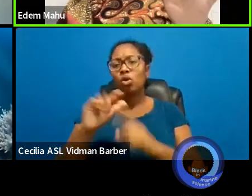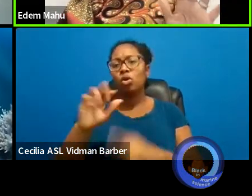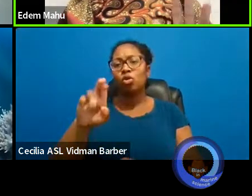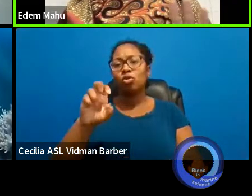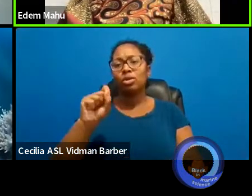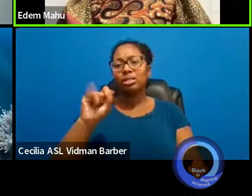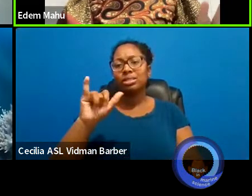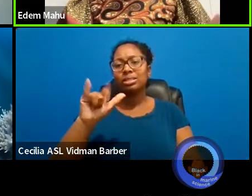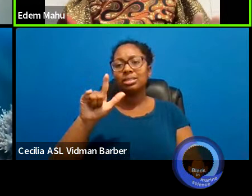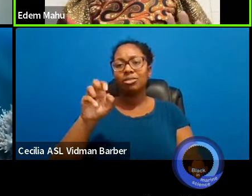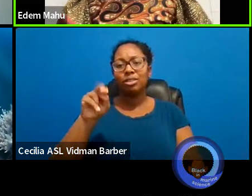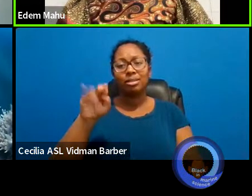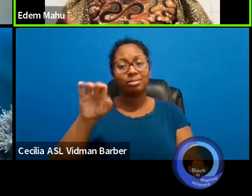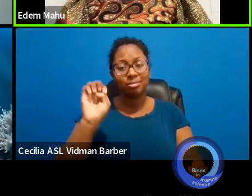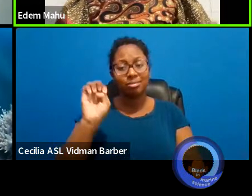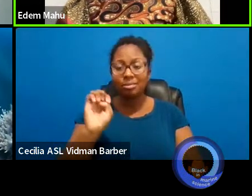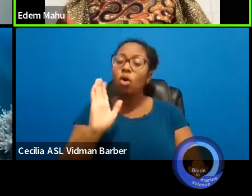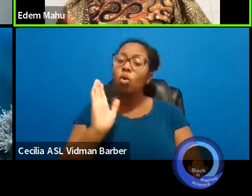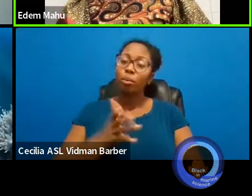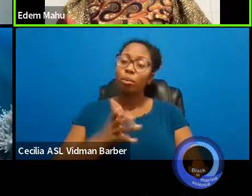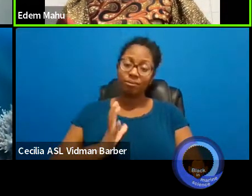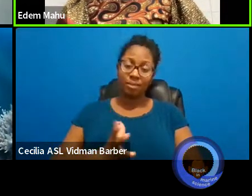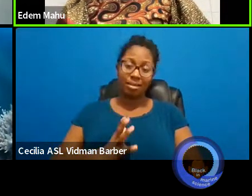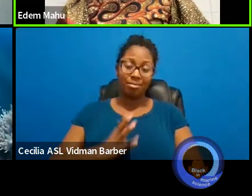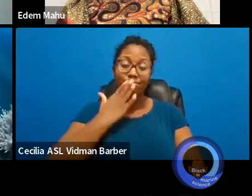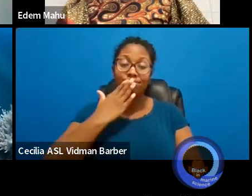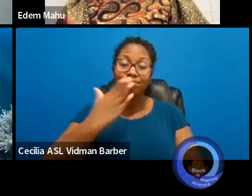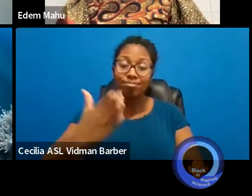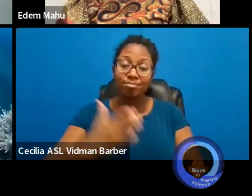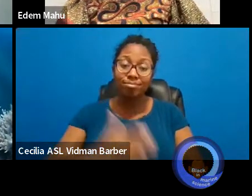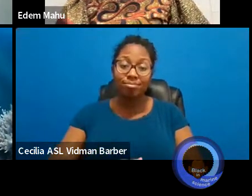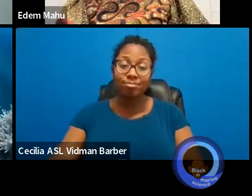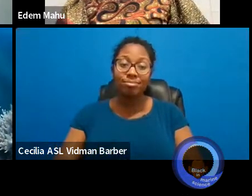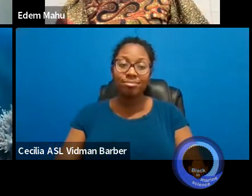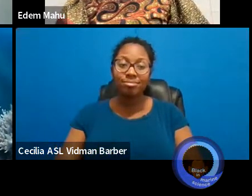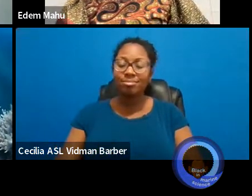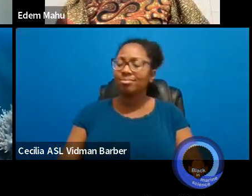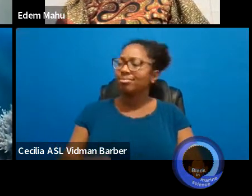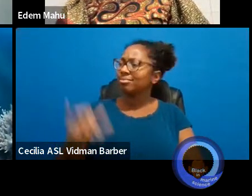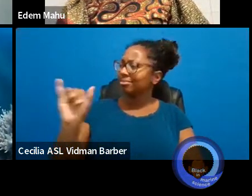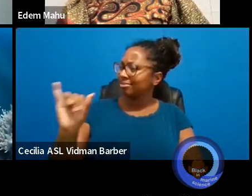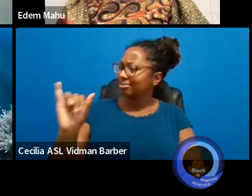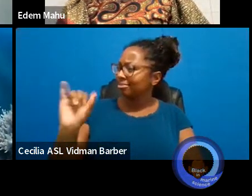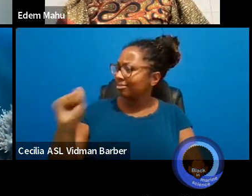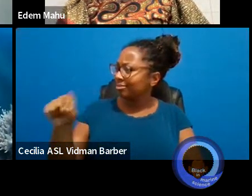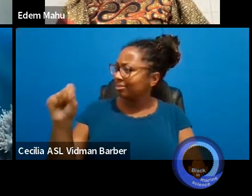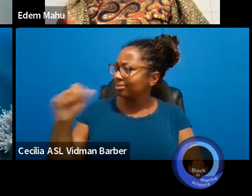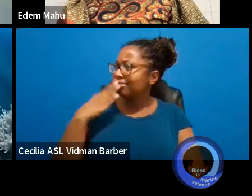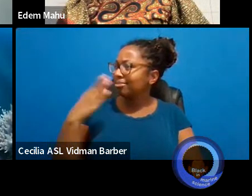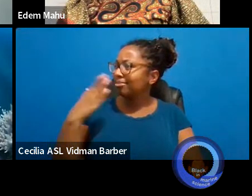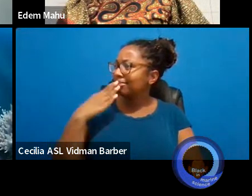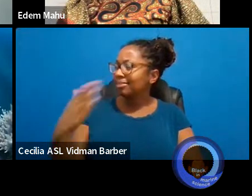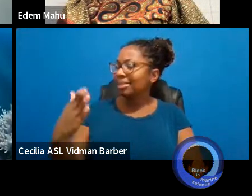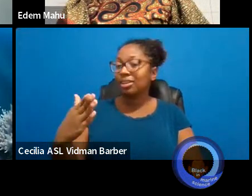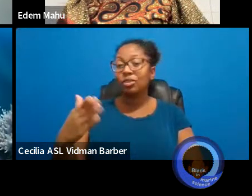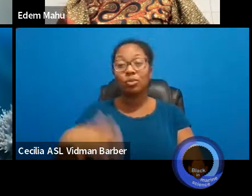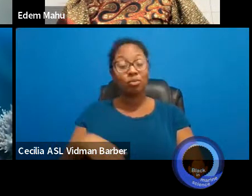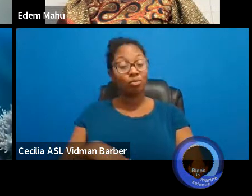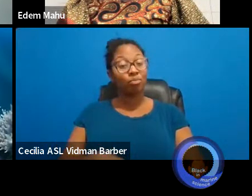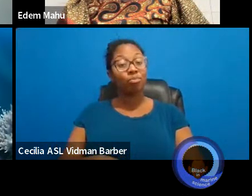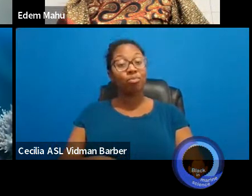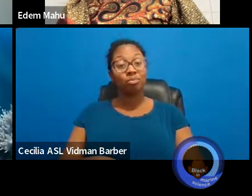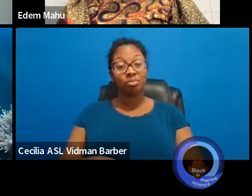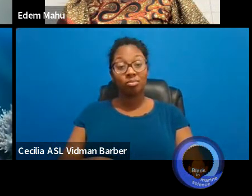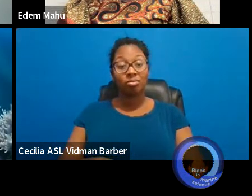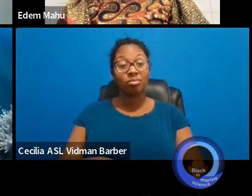And I think you will be fine. Thank you. Yes, I love it. You heard it from Dr. Mahu first. You don't have to